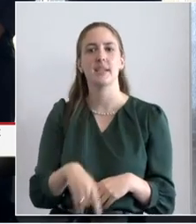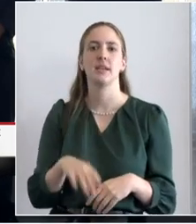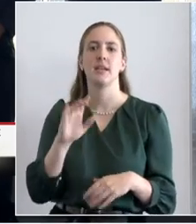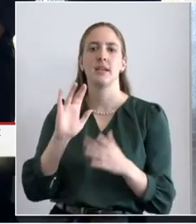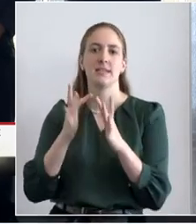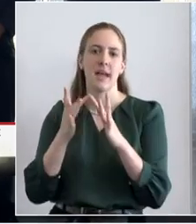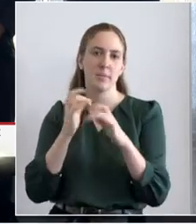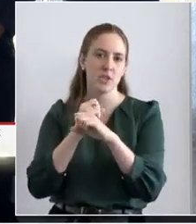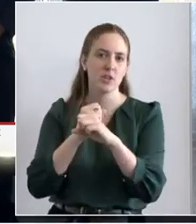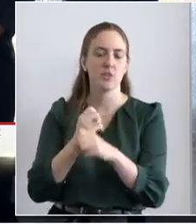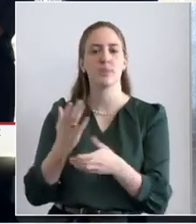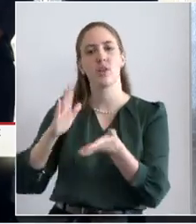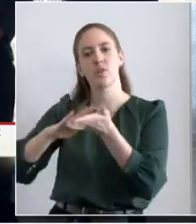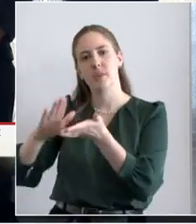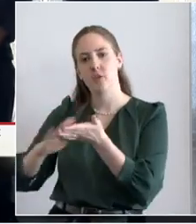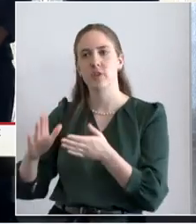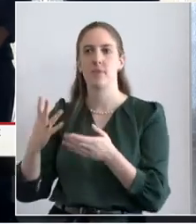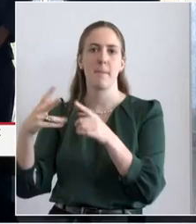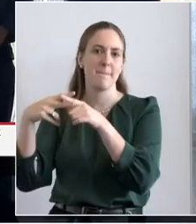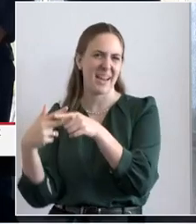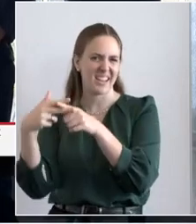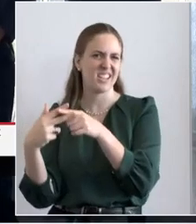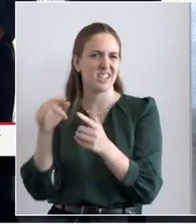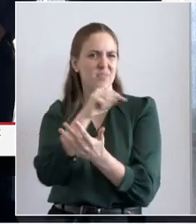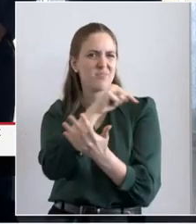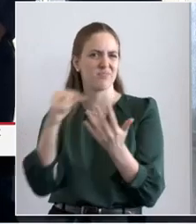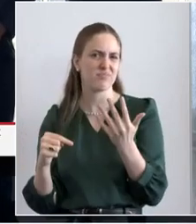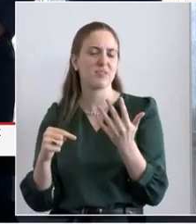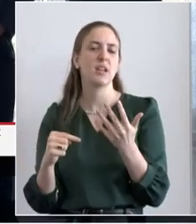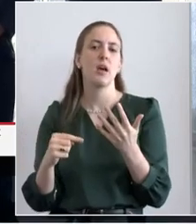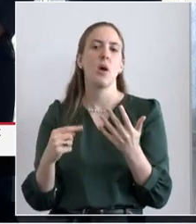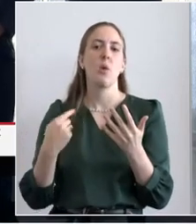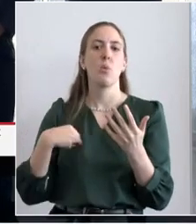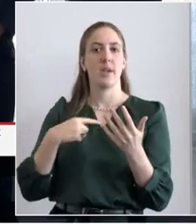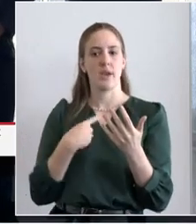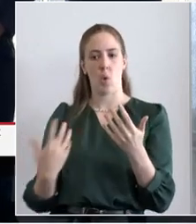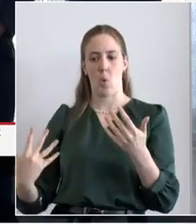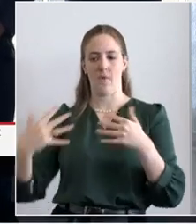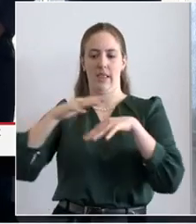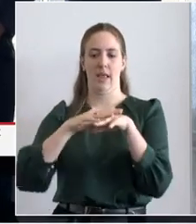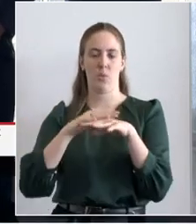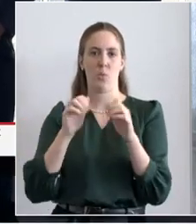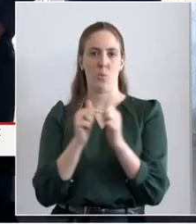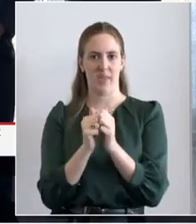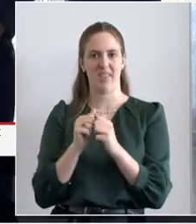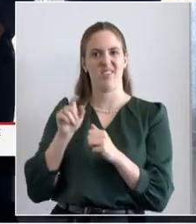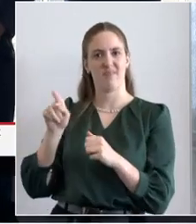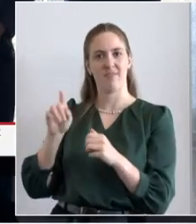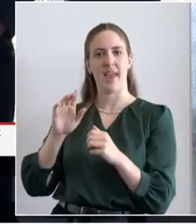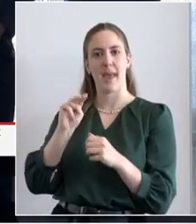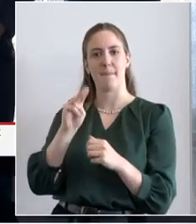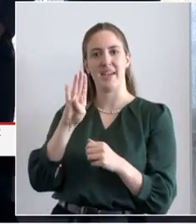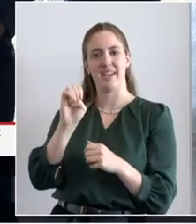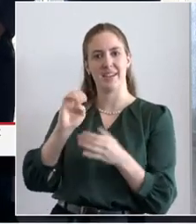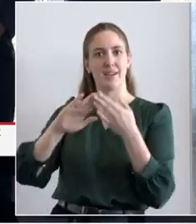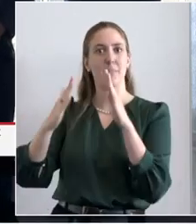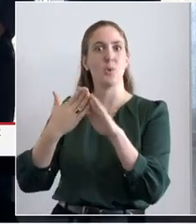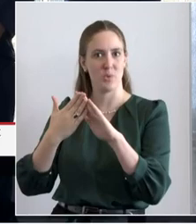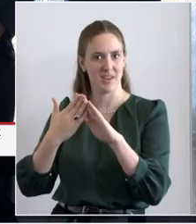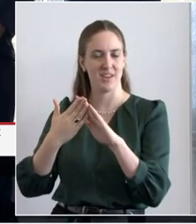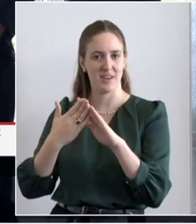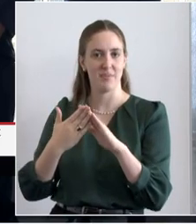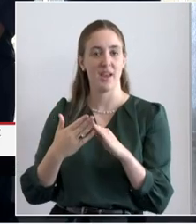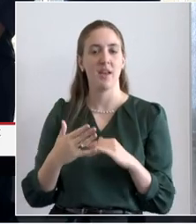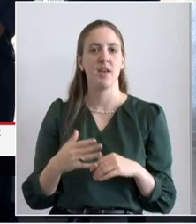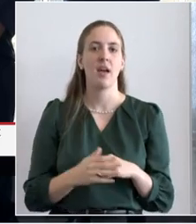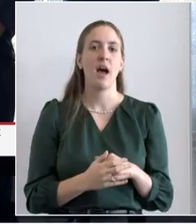it's janitorial, it's maintenance. And then we overlaid that with the district's MBE community. And I remember that day very well, because if there was no